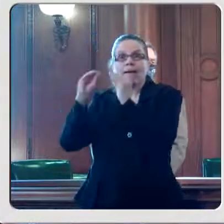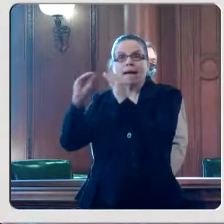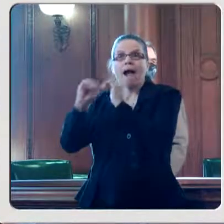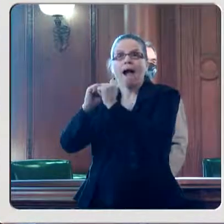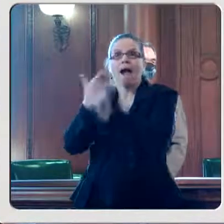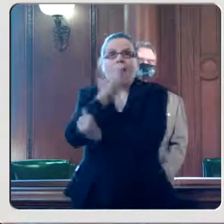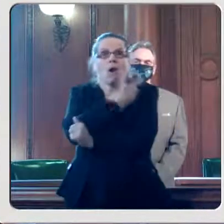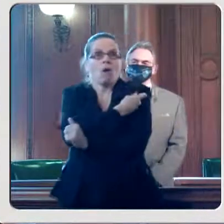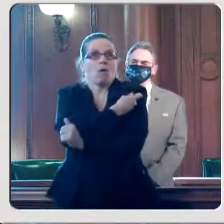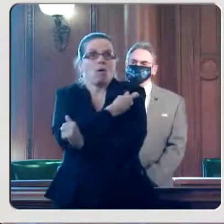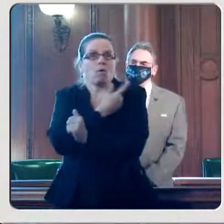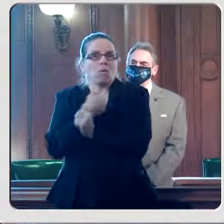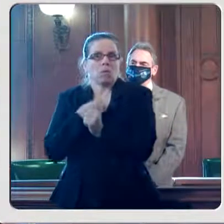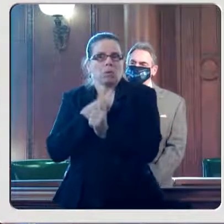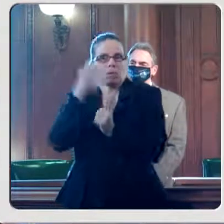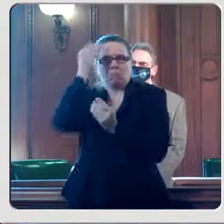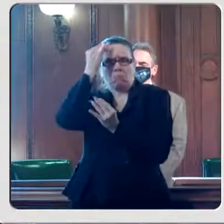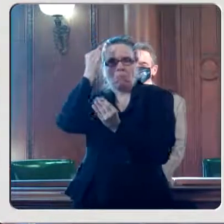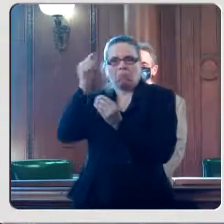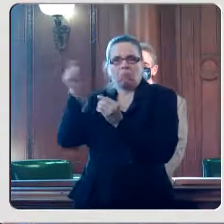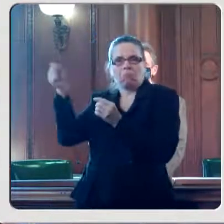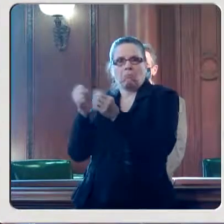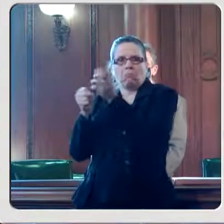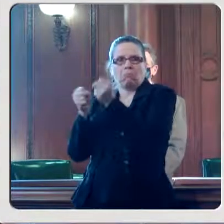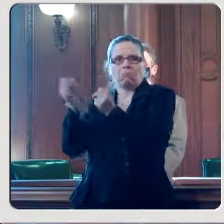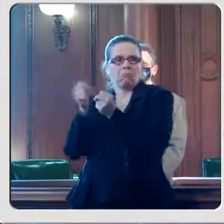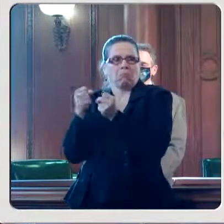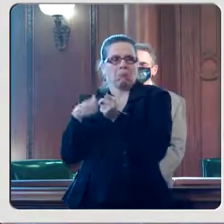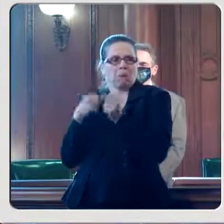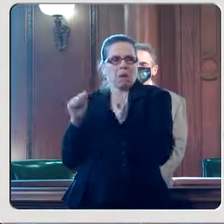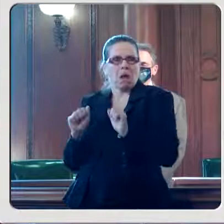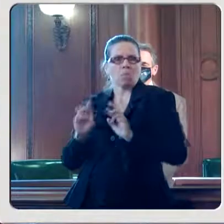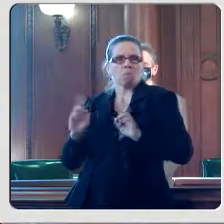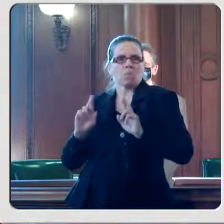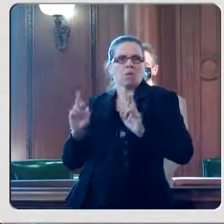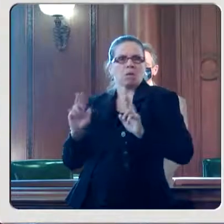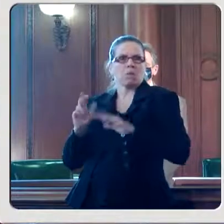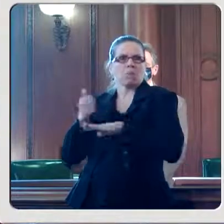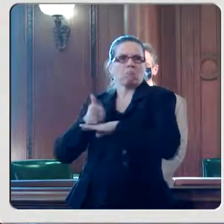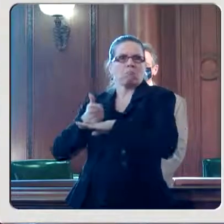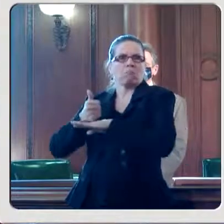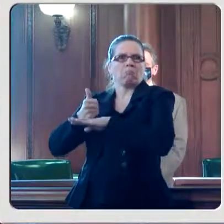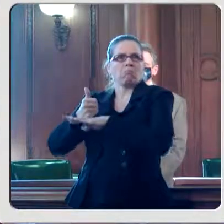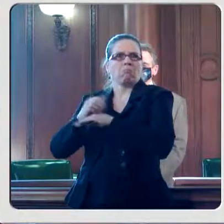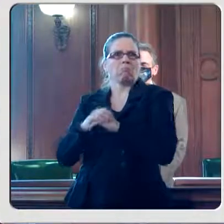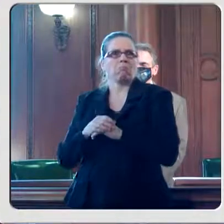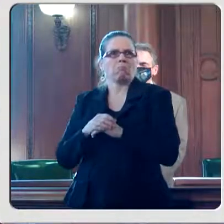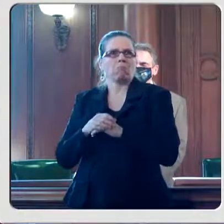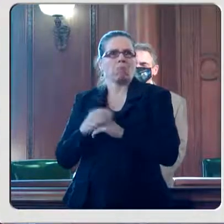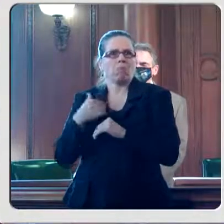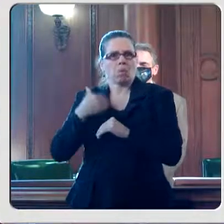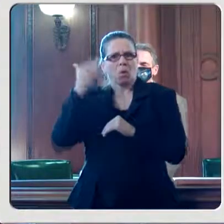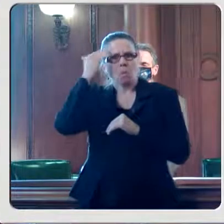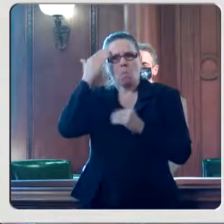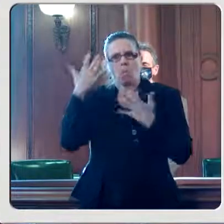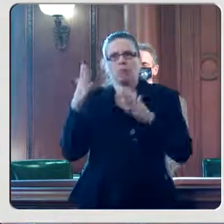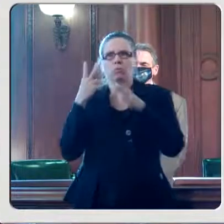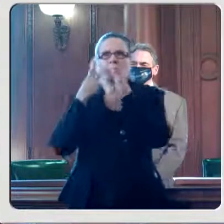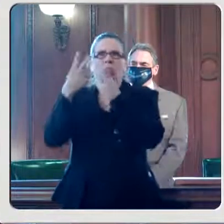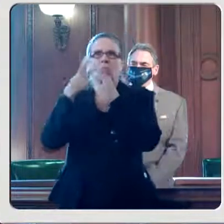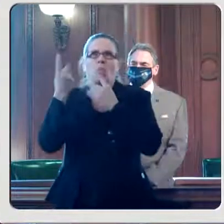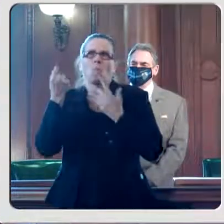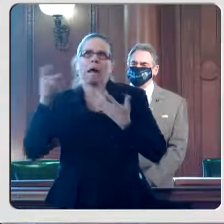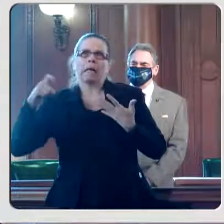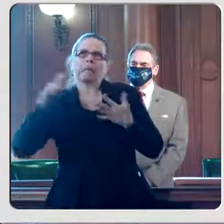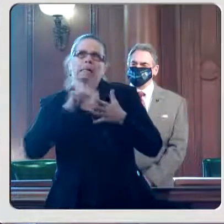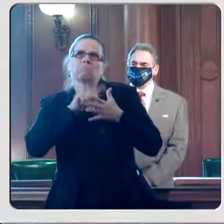we believe that that should be fairly simplistic. But yes, we are looking forward to our partnership with AMR